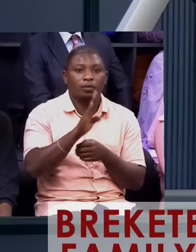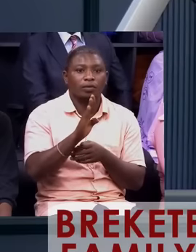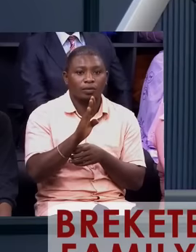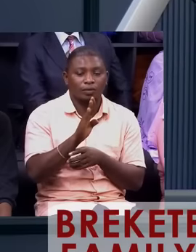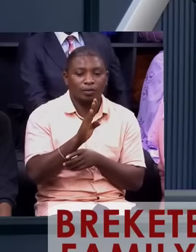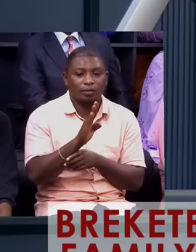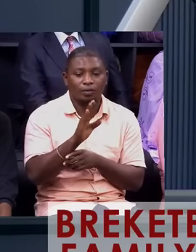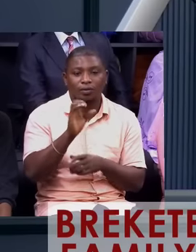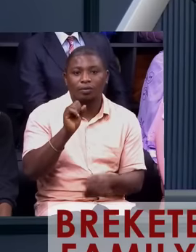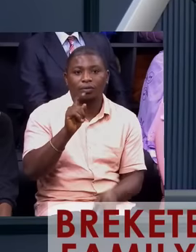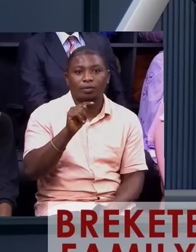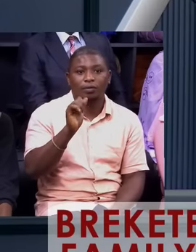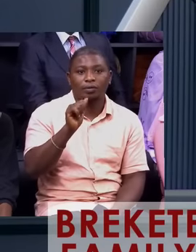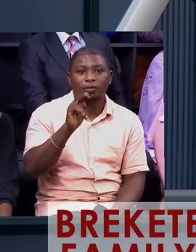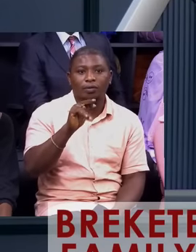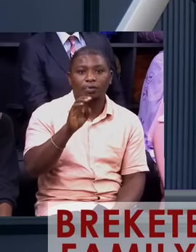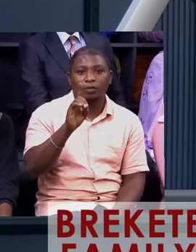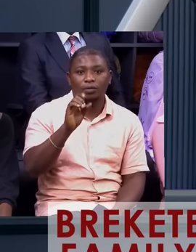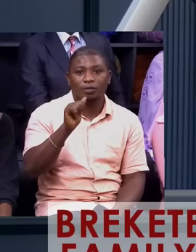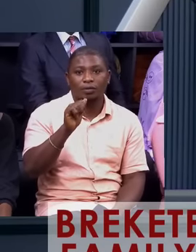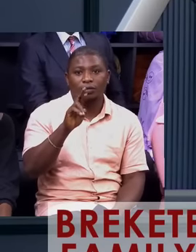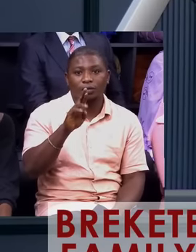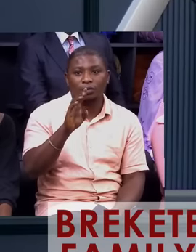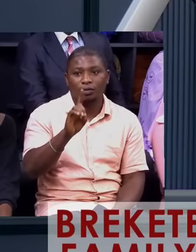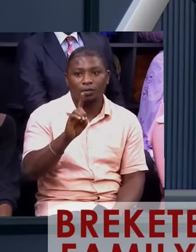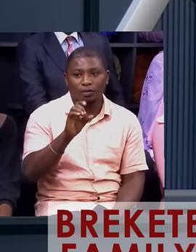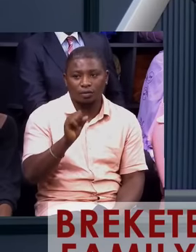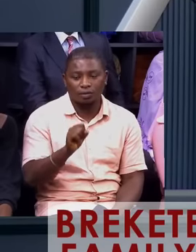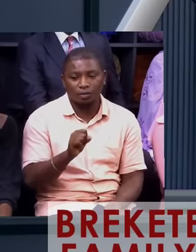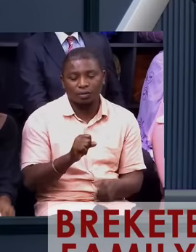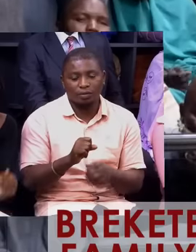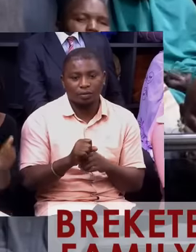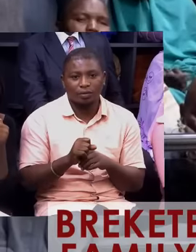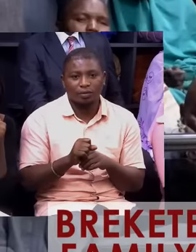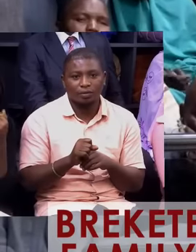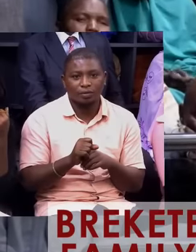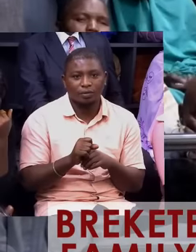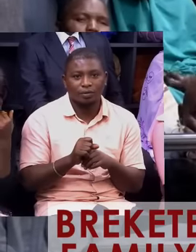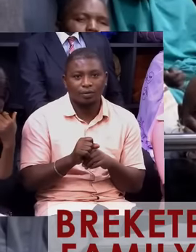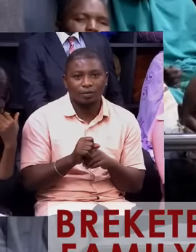standard and so